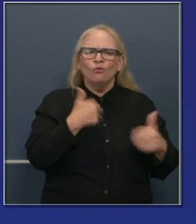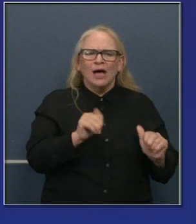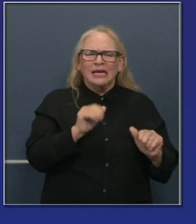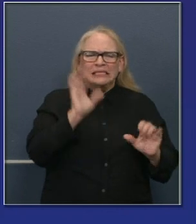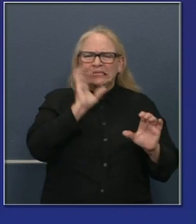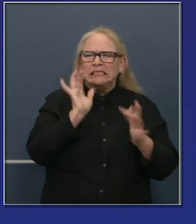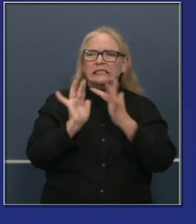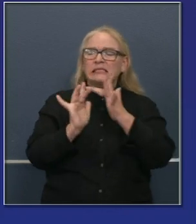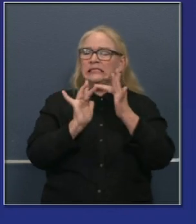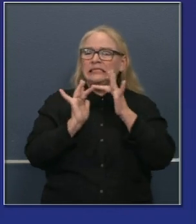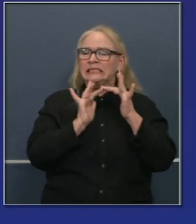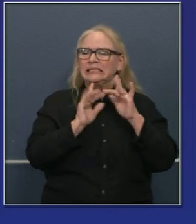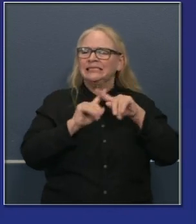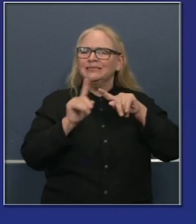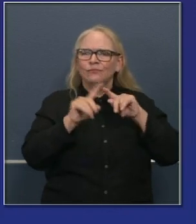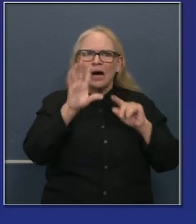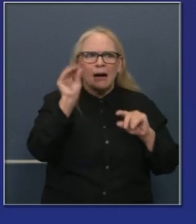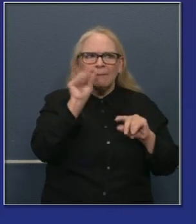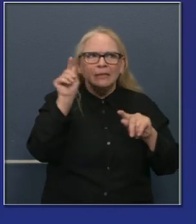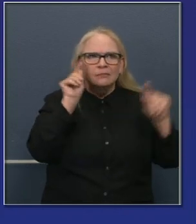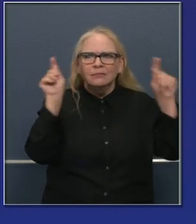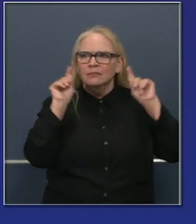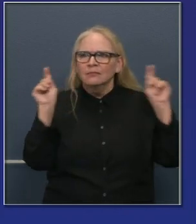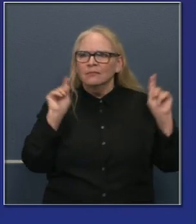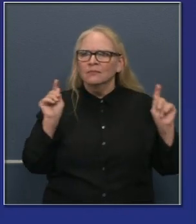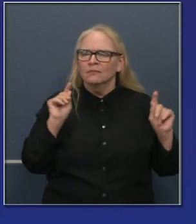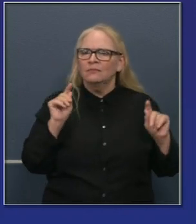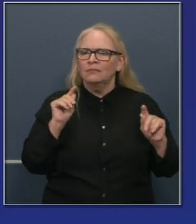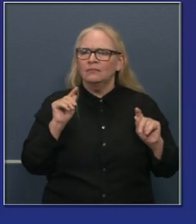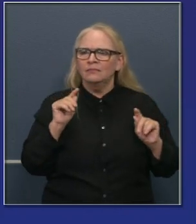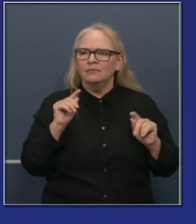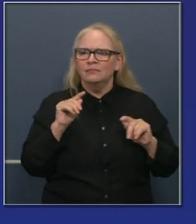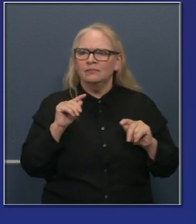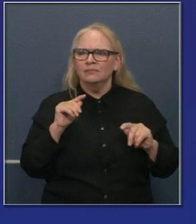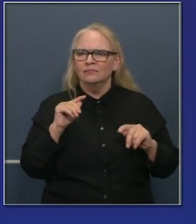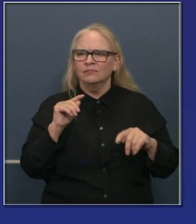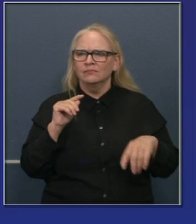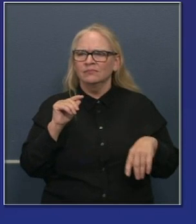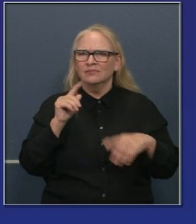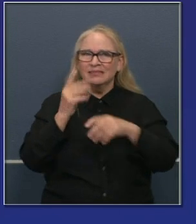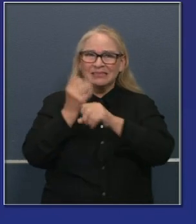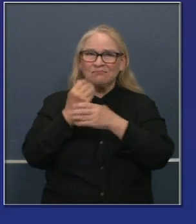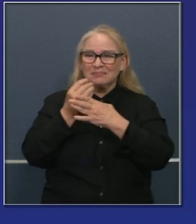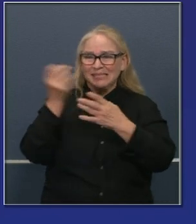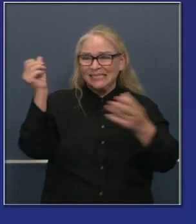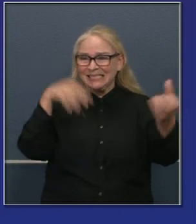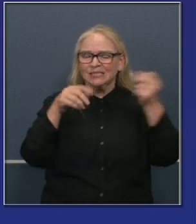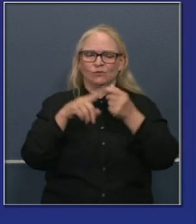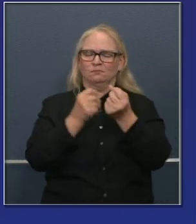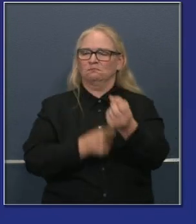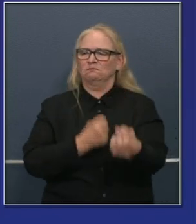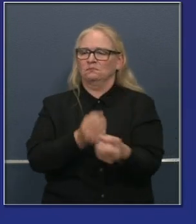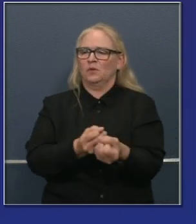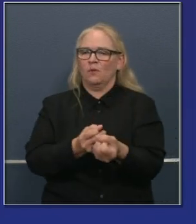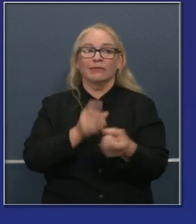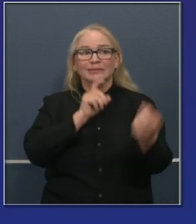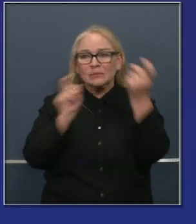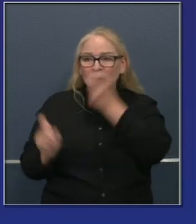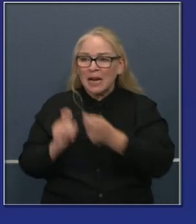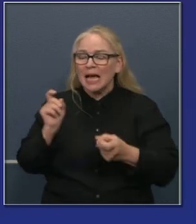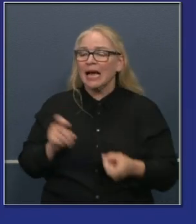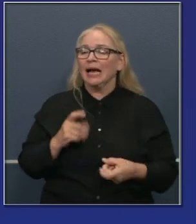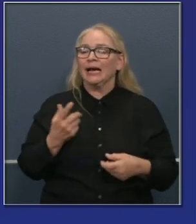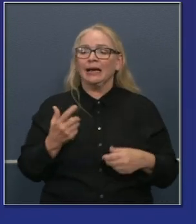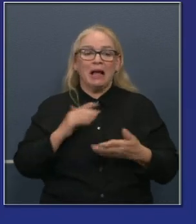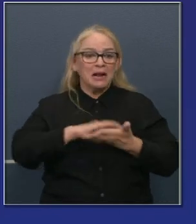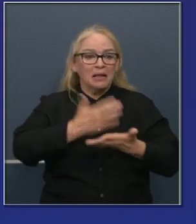get support to get devices donated and to have Wi-Fi hotspots and connectivity beyond even